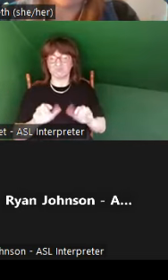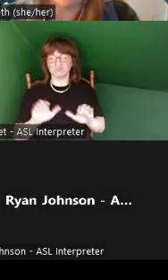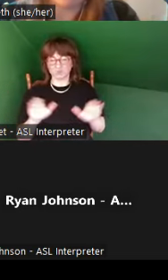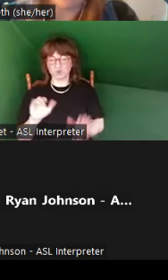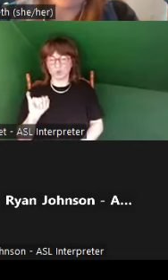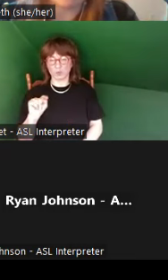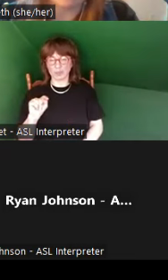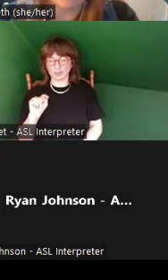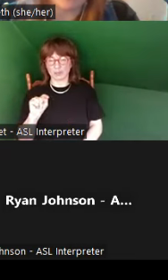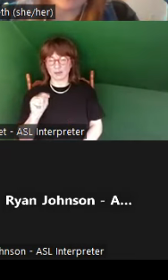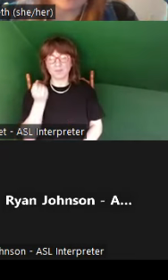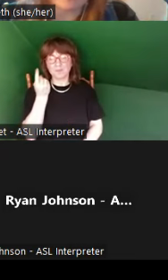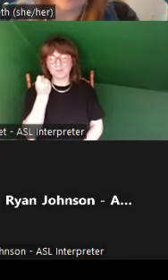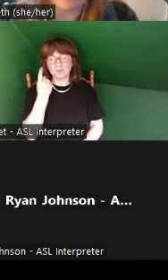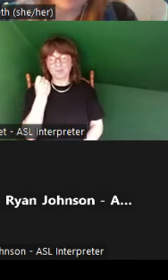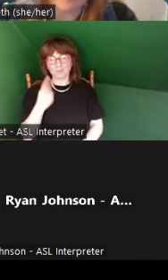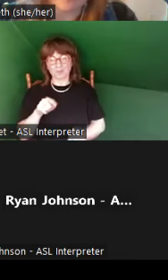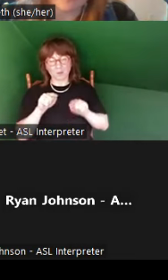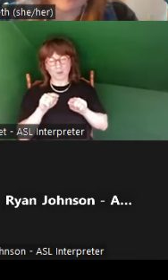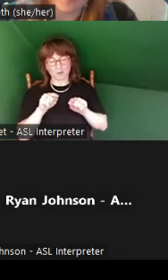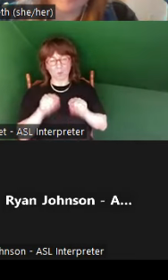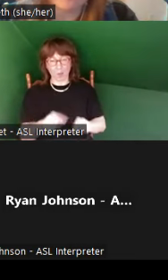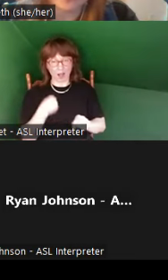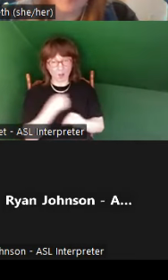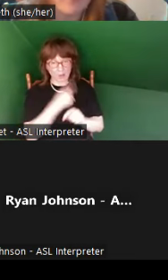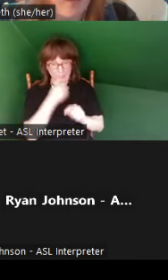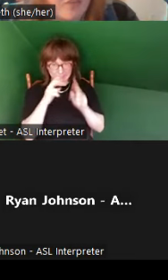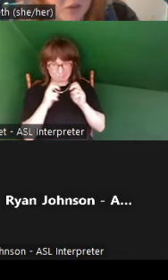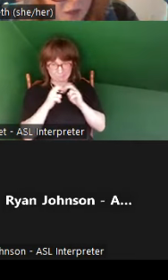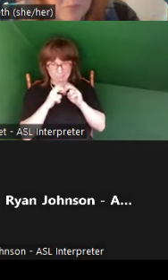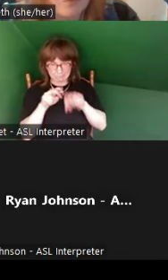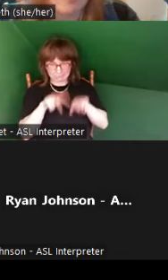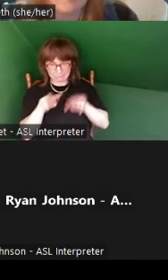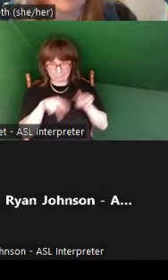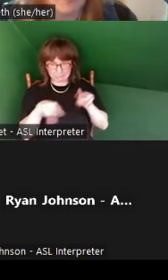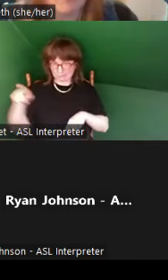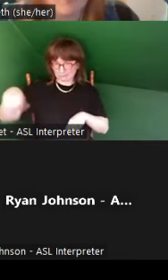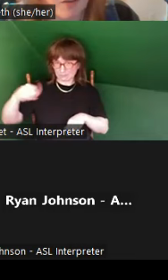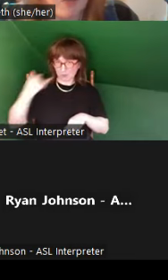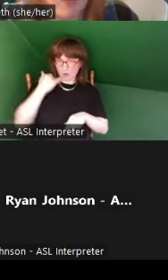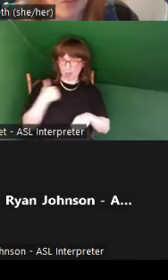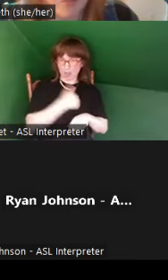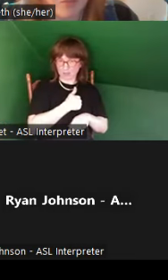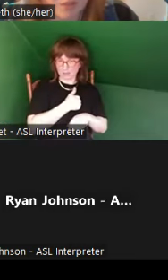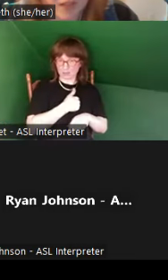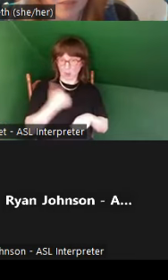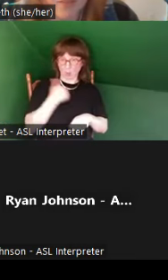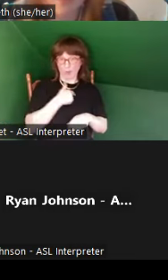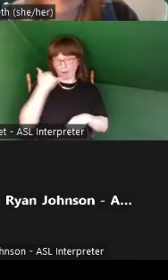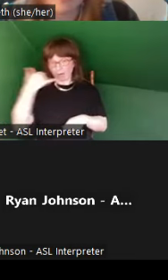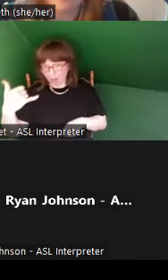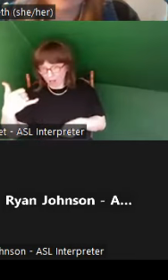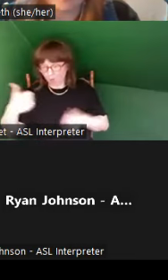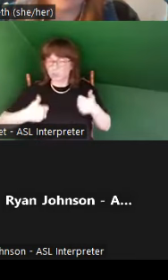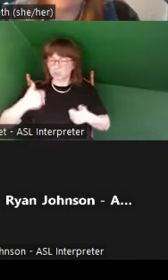I think it's important as we're looking into whether victims defendants reach out to us for help or whether we reach out to victims